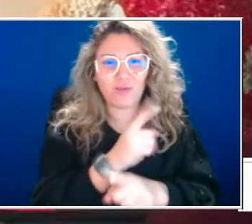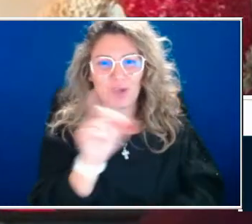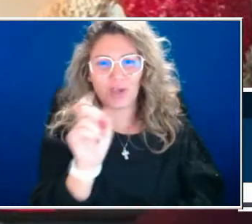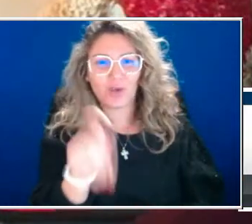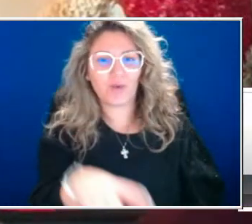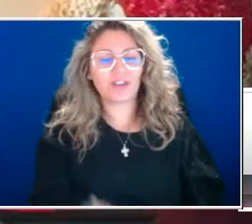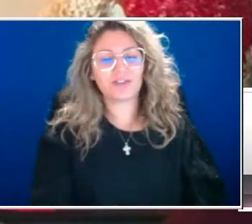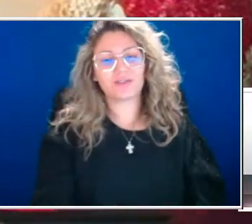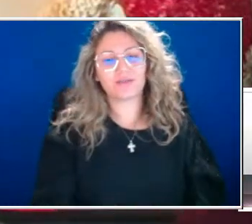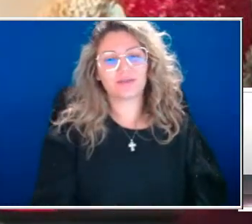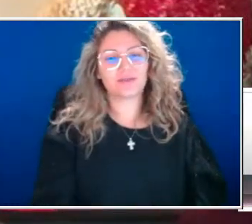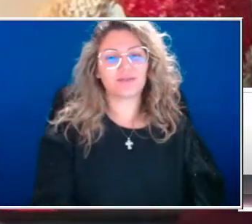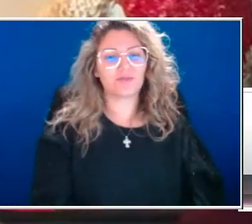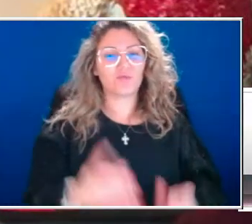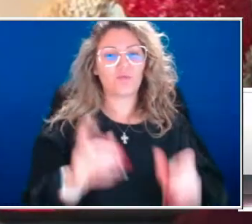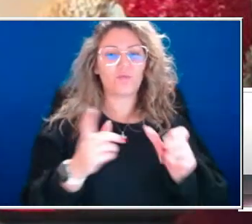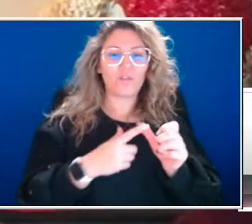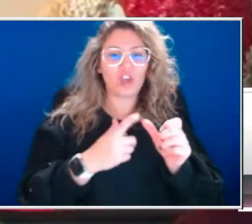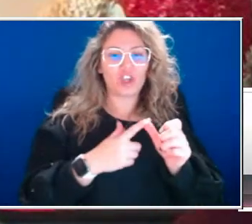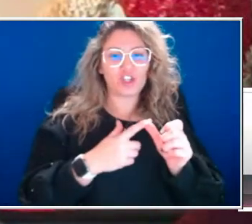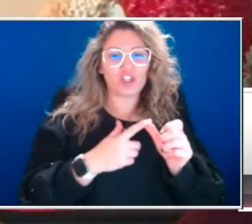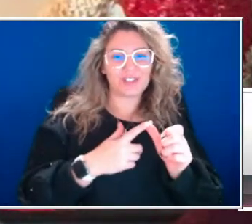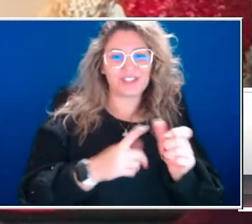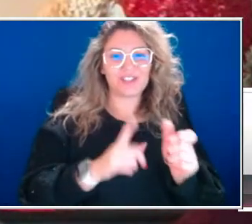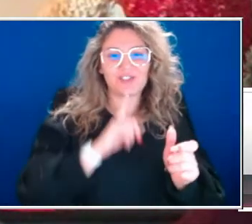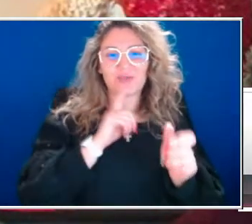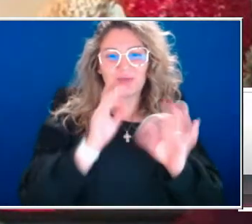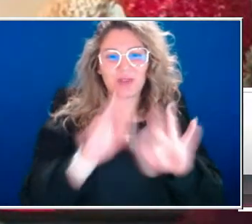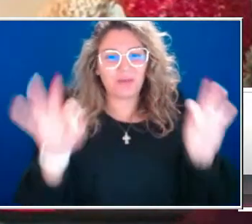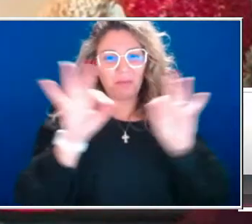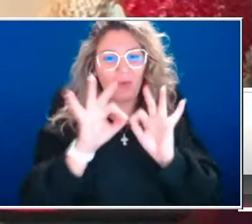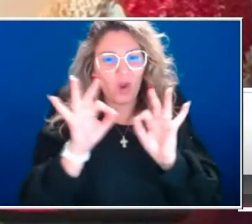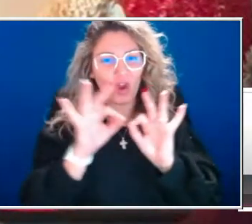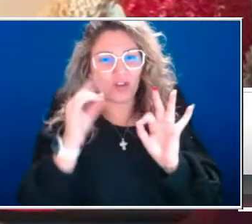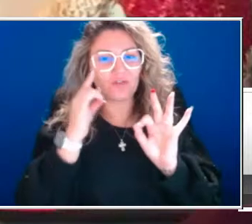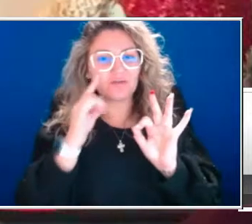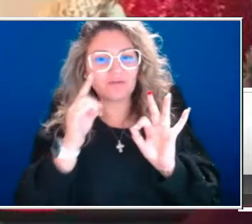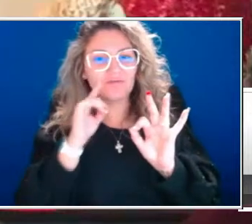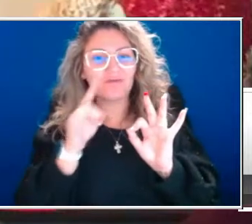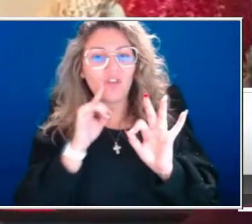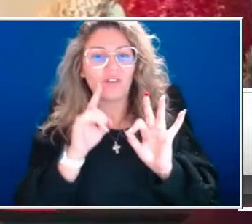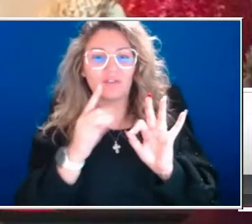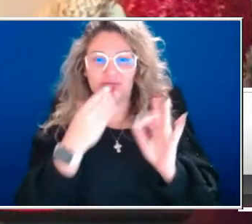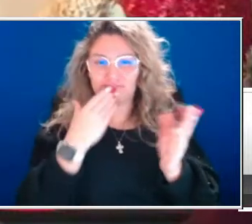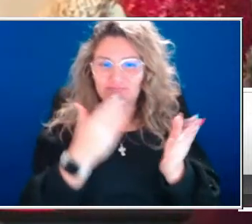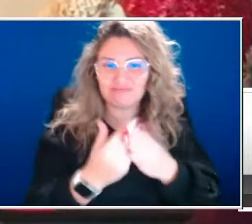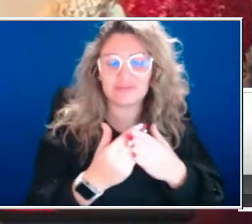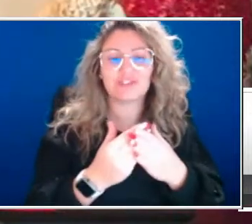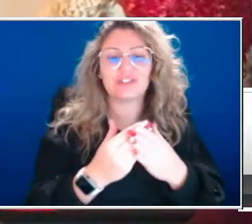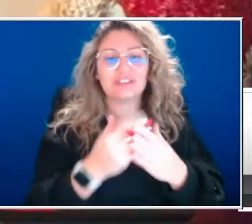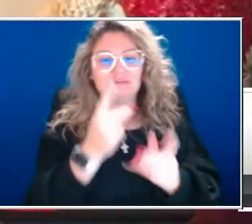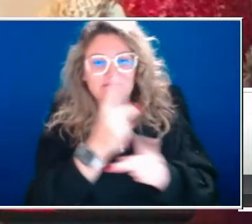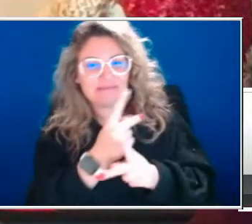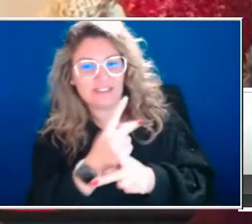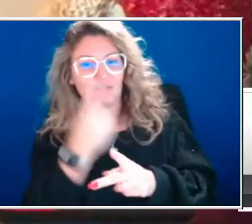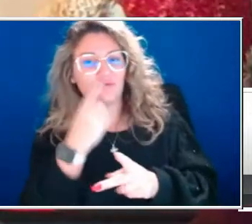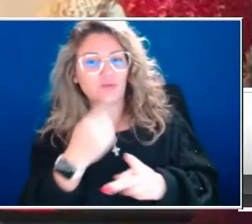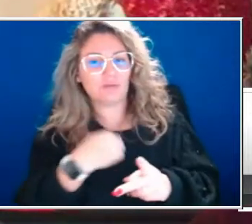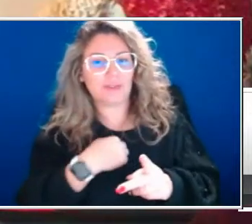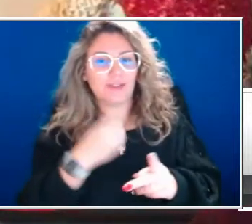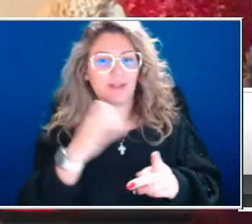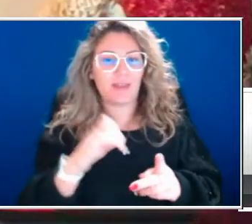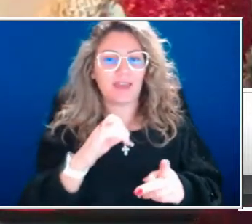Well, I think first of all, it's really important to have some continuity of care, as Dr. Meister has talked about. So for me, that's been